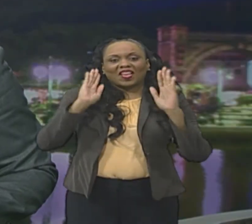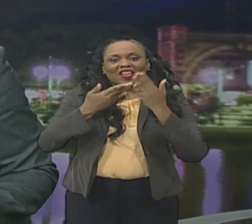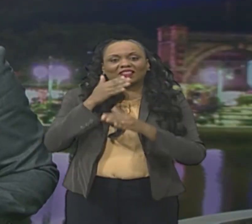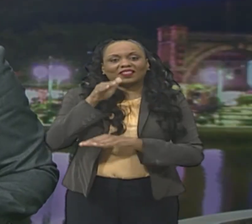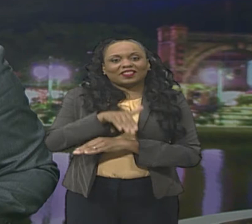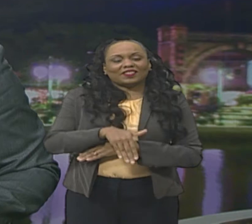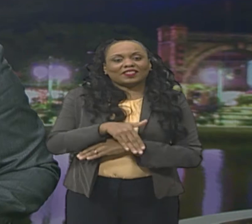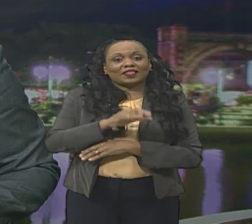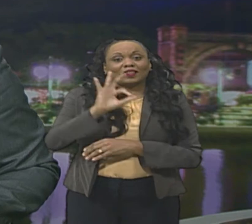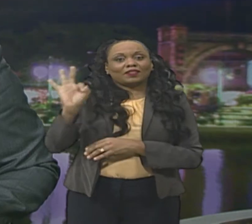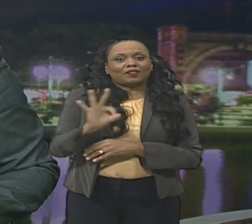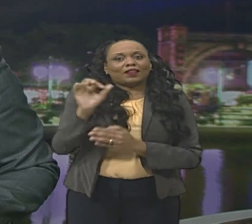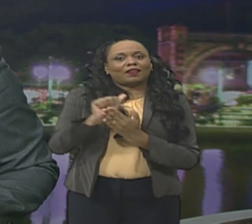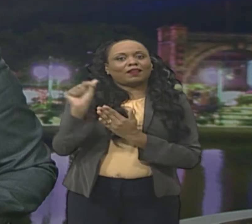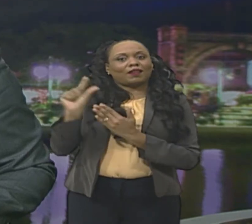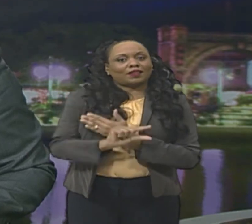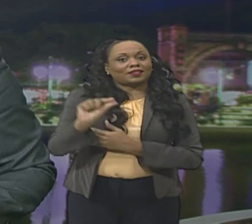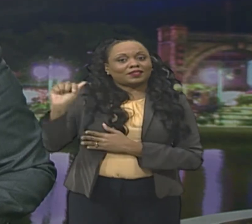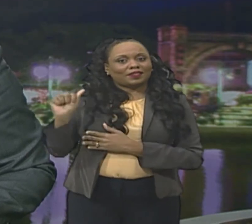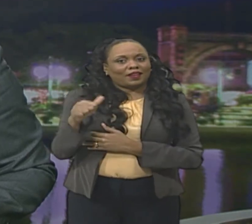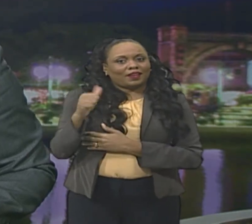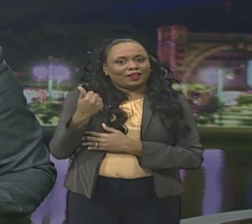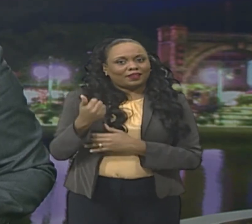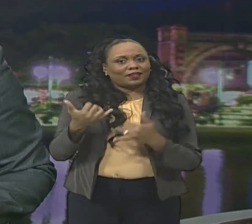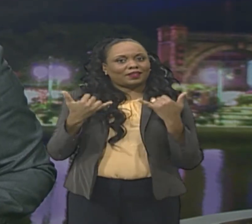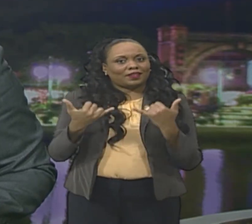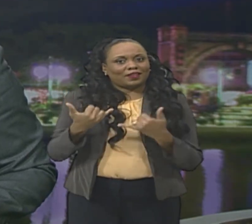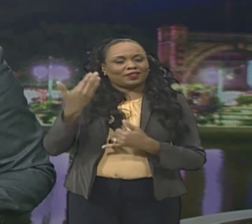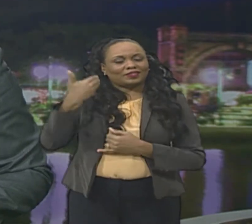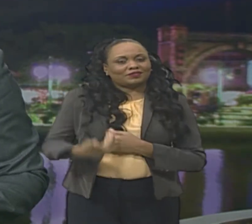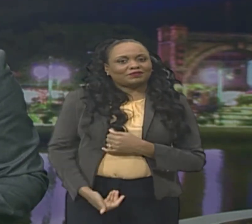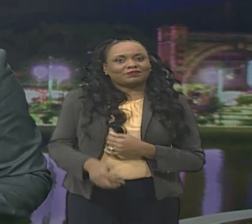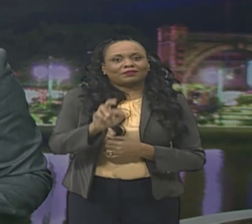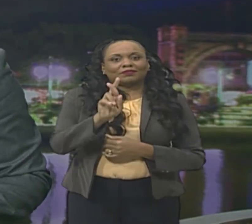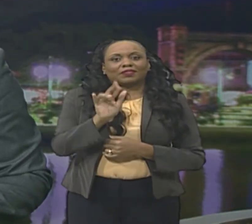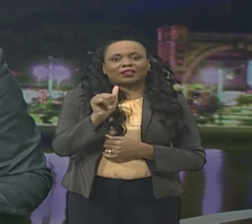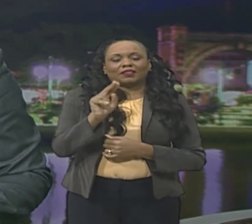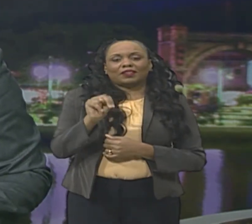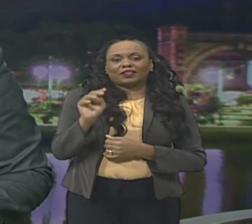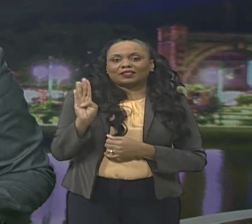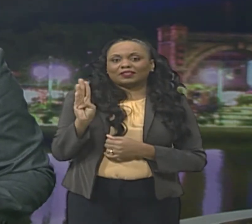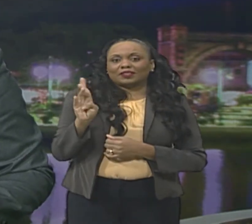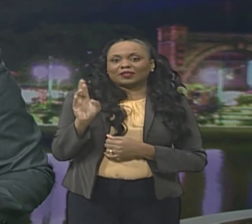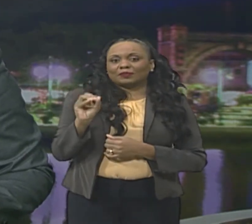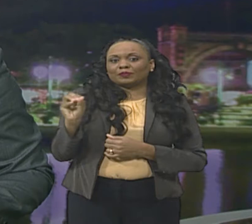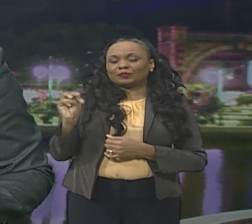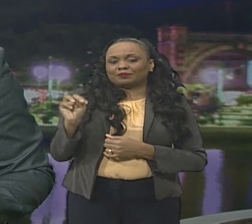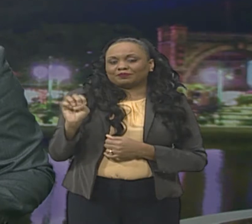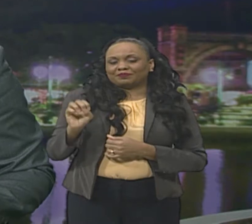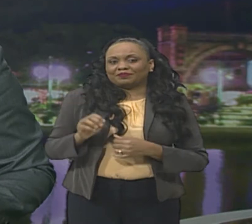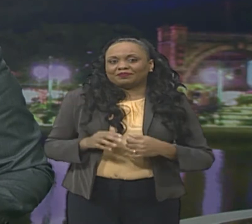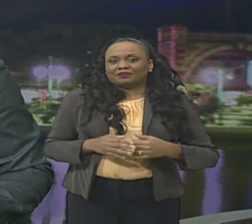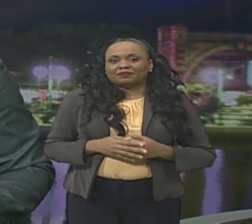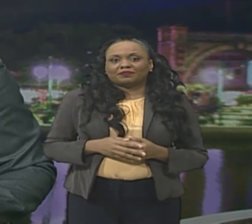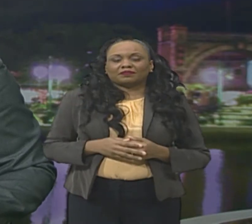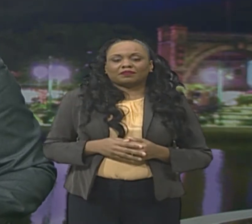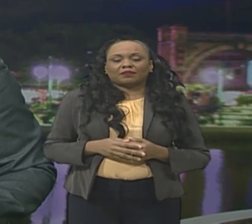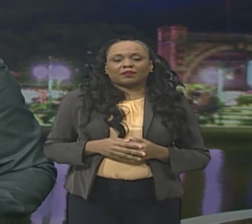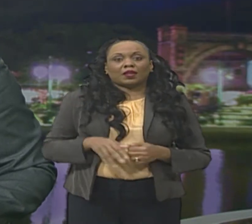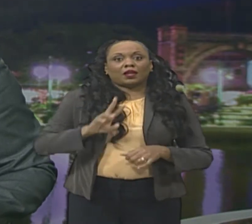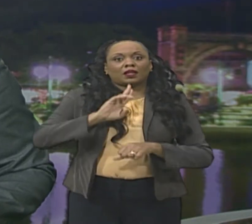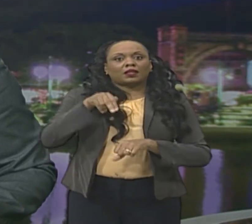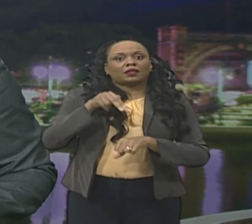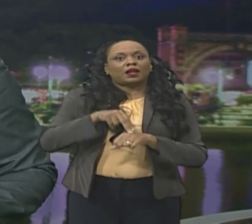very good evening to you with a Friday, August 10th edition of the CBC Evening News. I'm Ryan Broom and our top story. The National